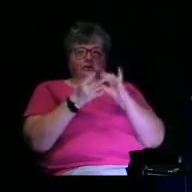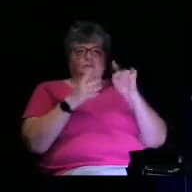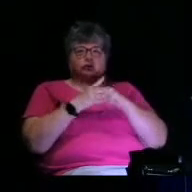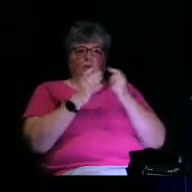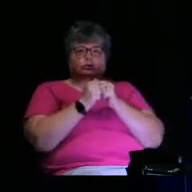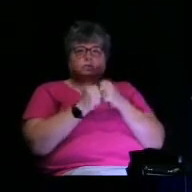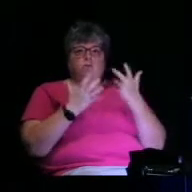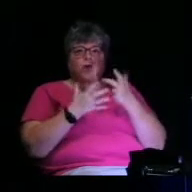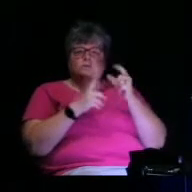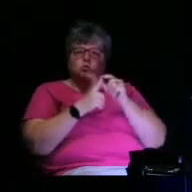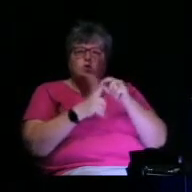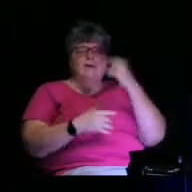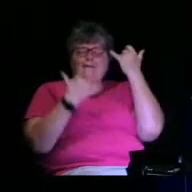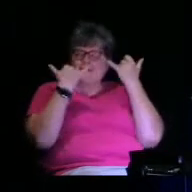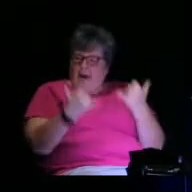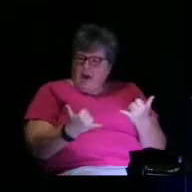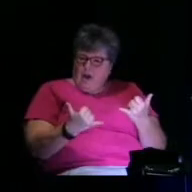word?